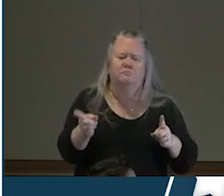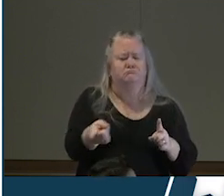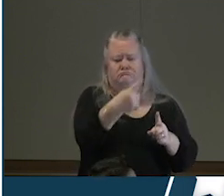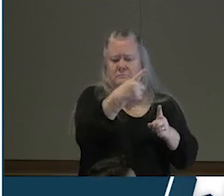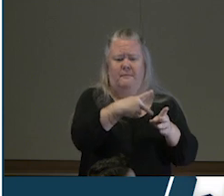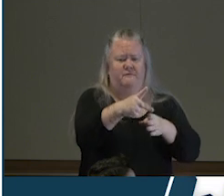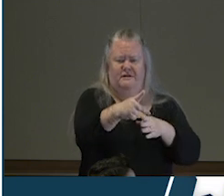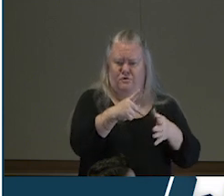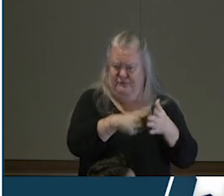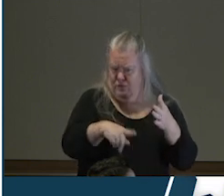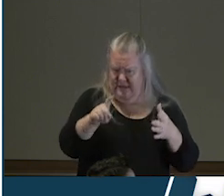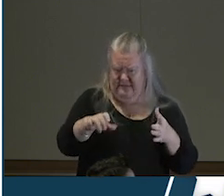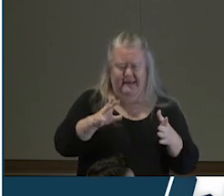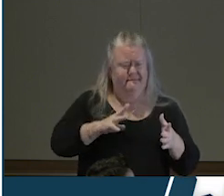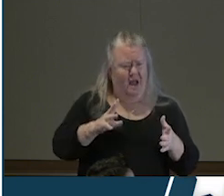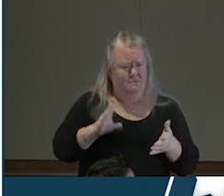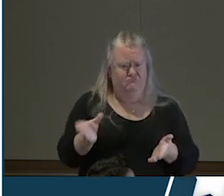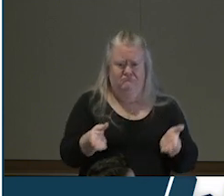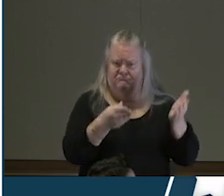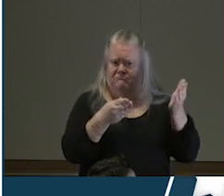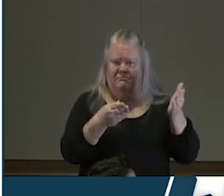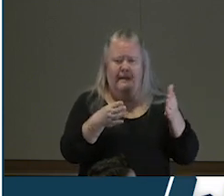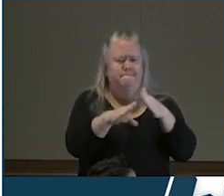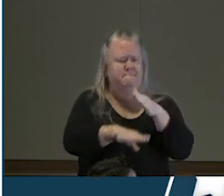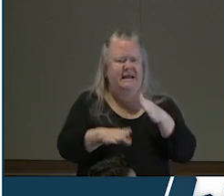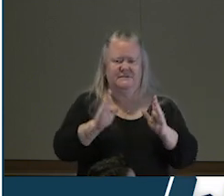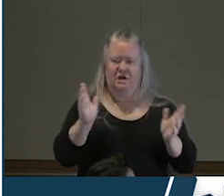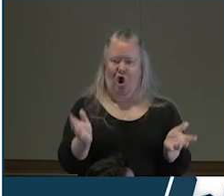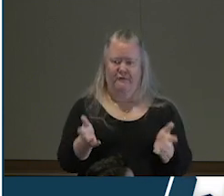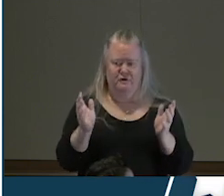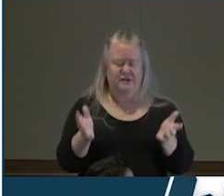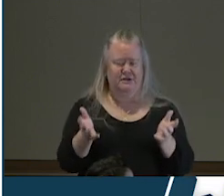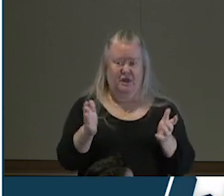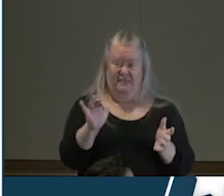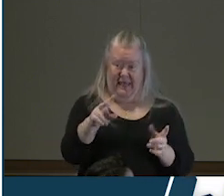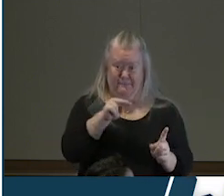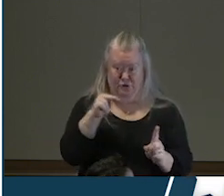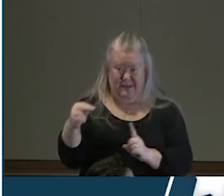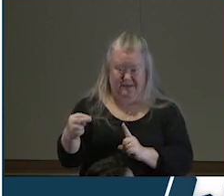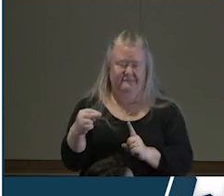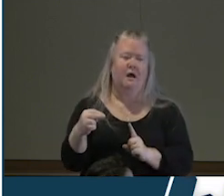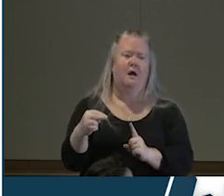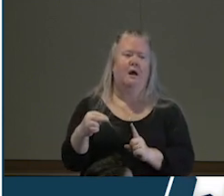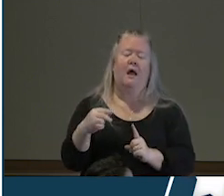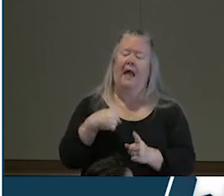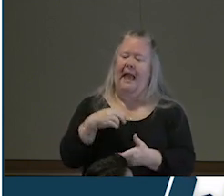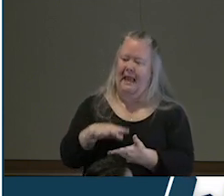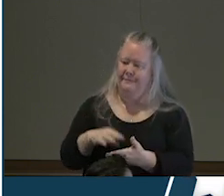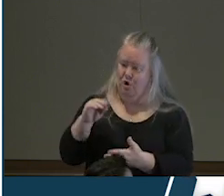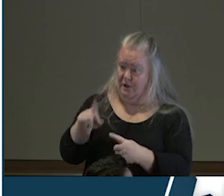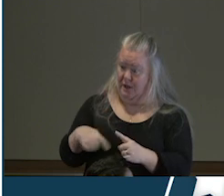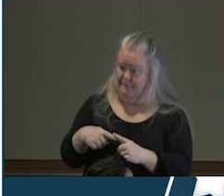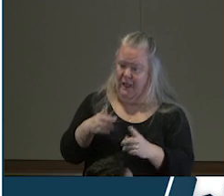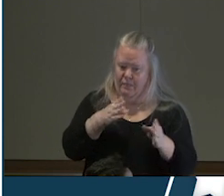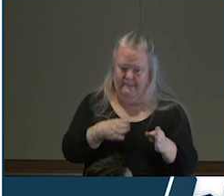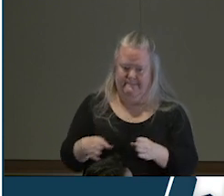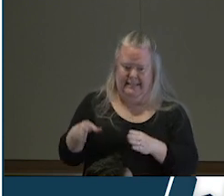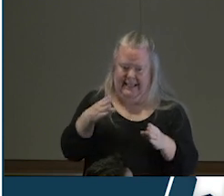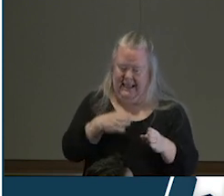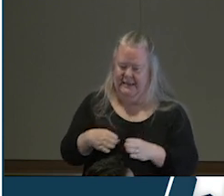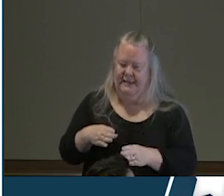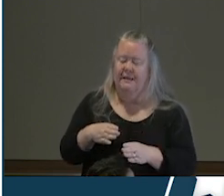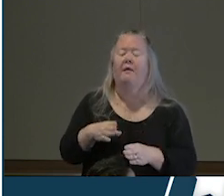professional if that's what's needed. From a basic conversation standpoint, I'm learning a lot about the planning